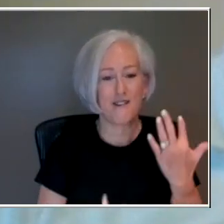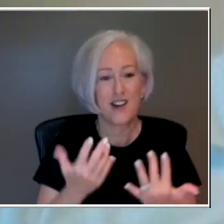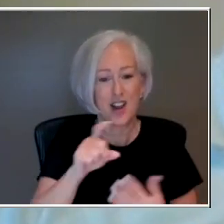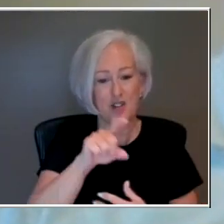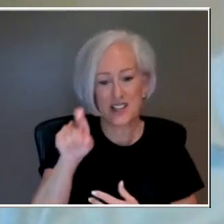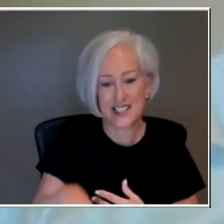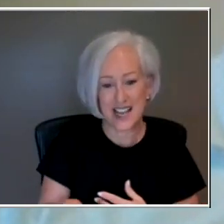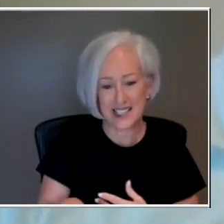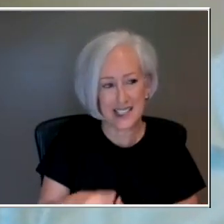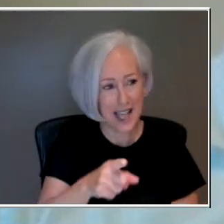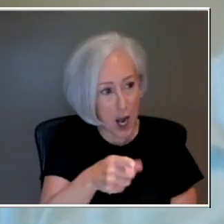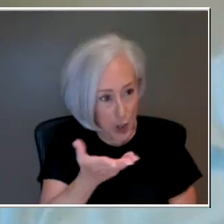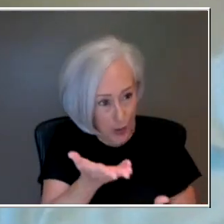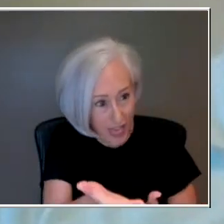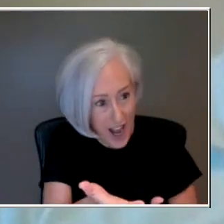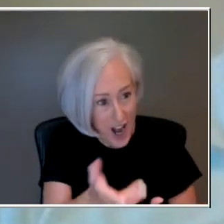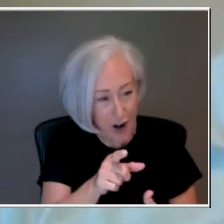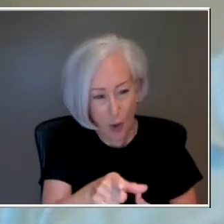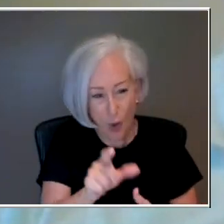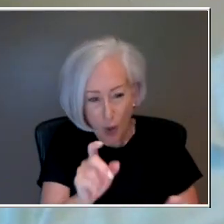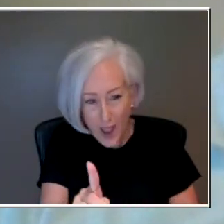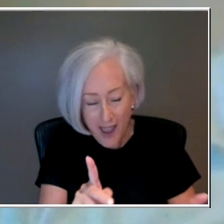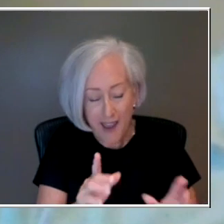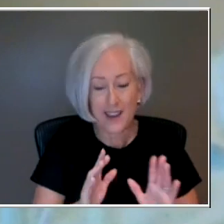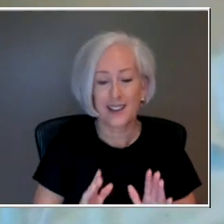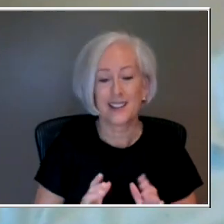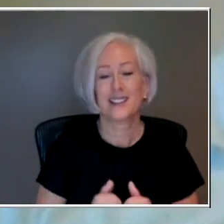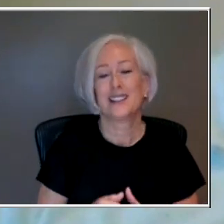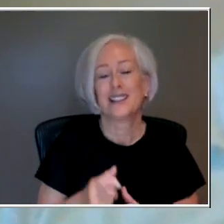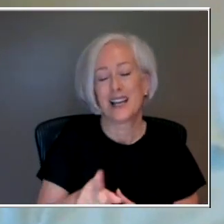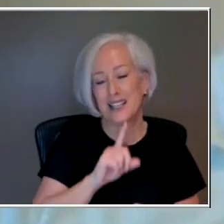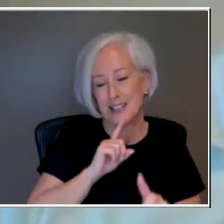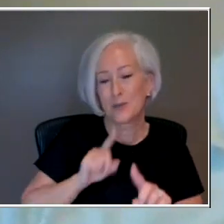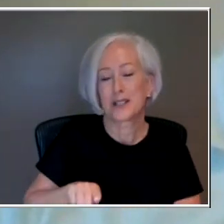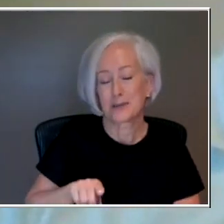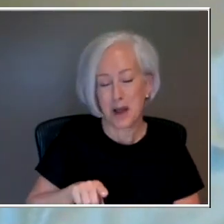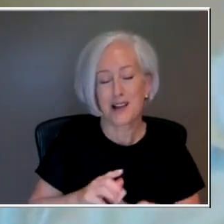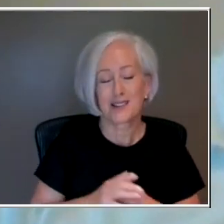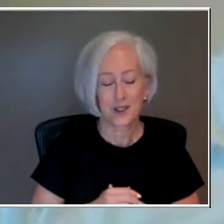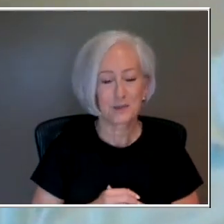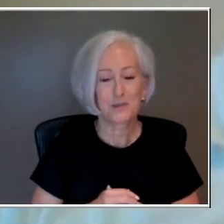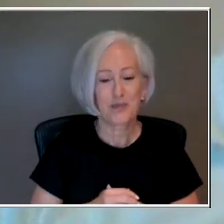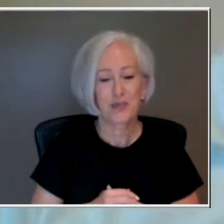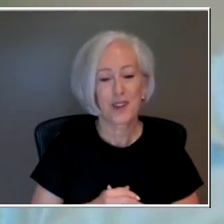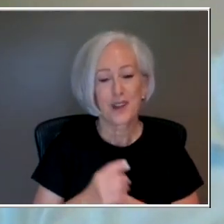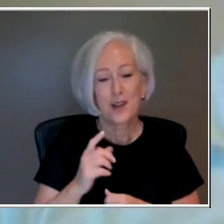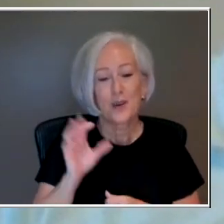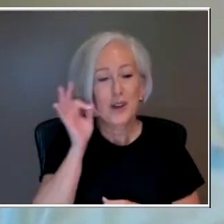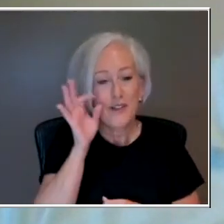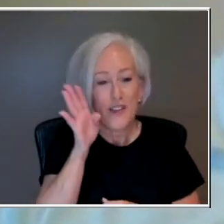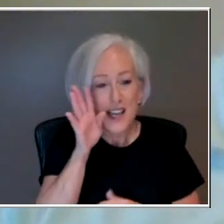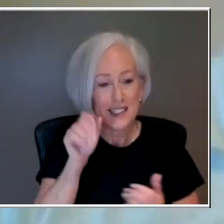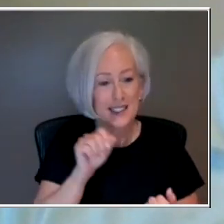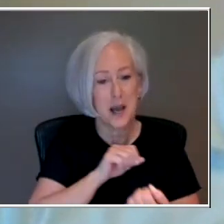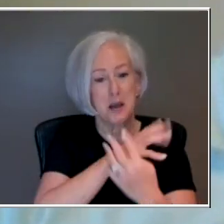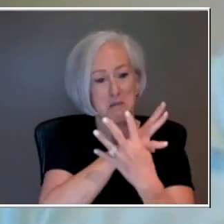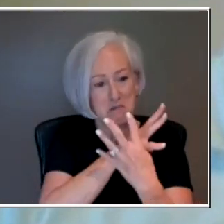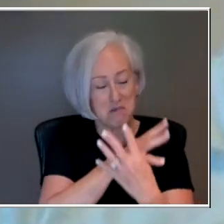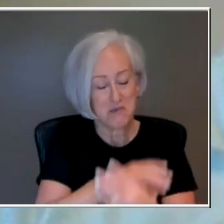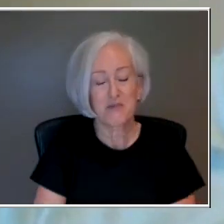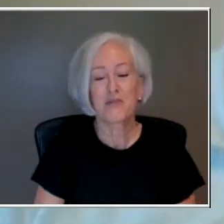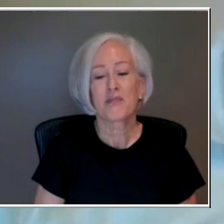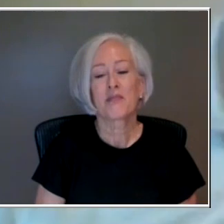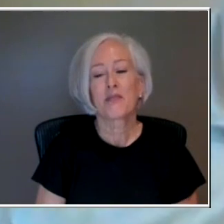Texas. And I'm like, are you in there? Are you okay? And he always responds. And we FaceTimed. And he also, when he was up